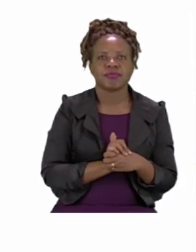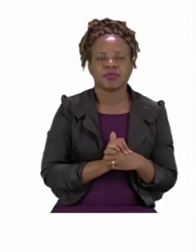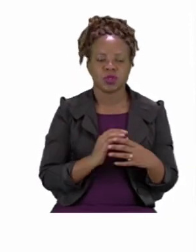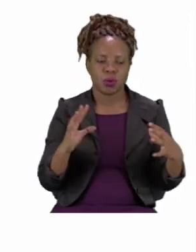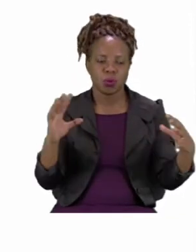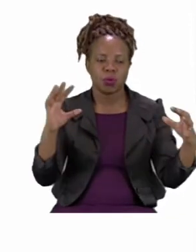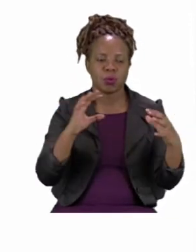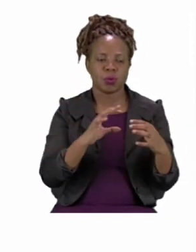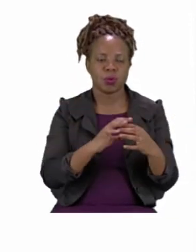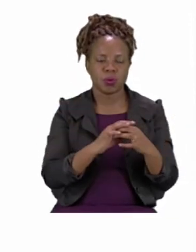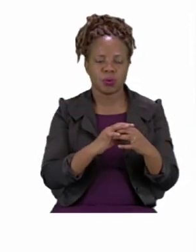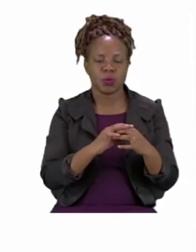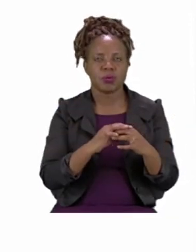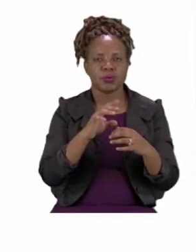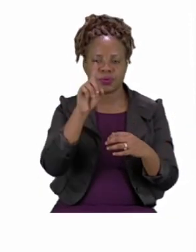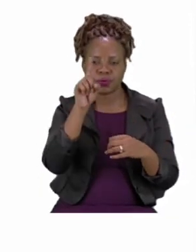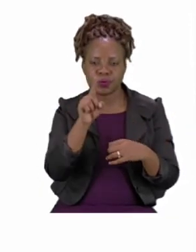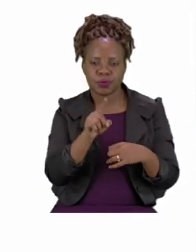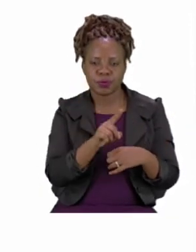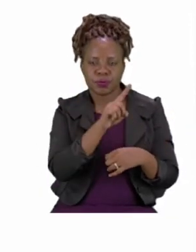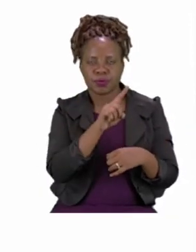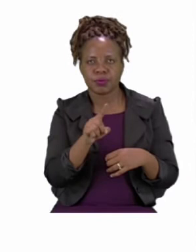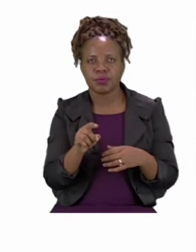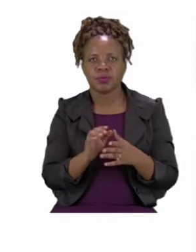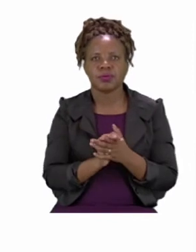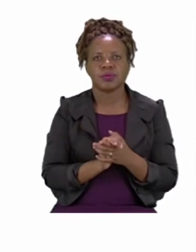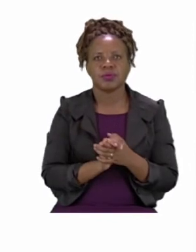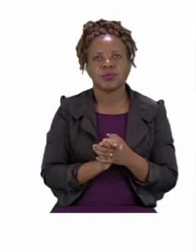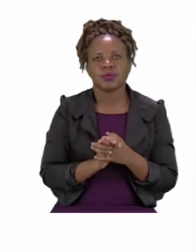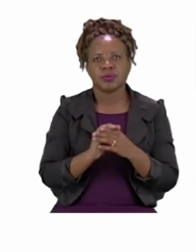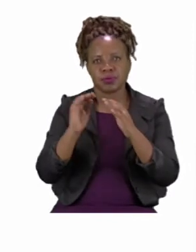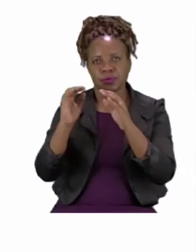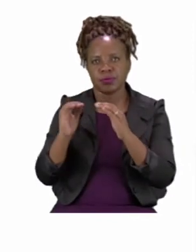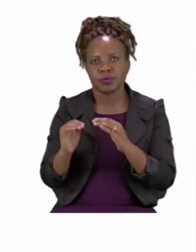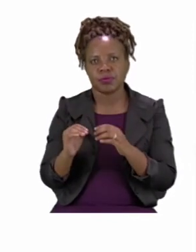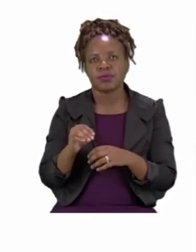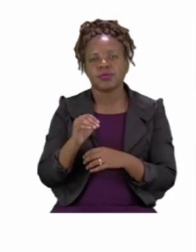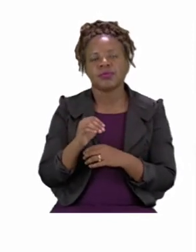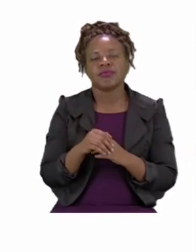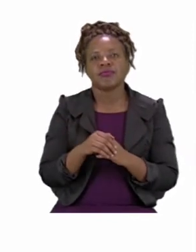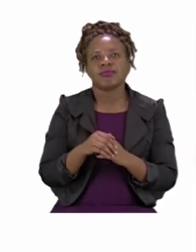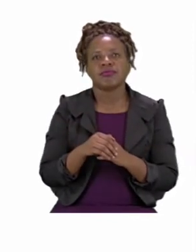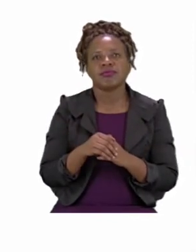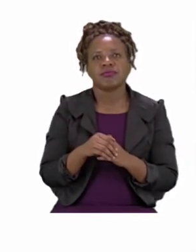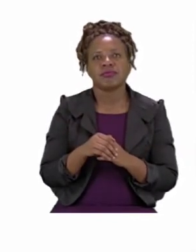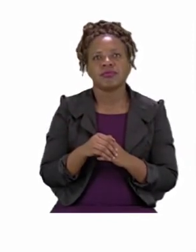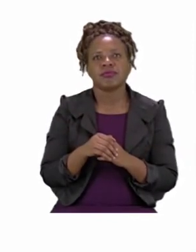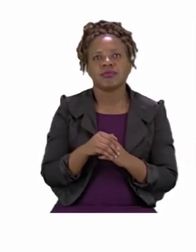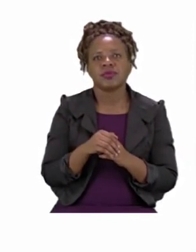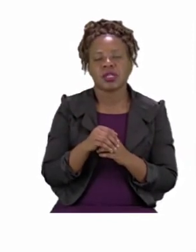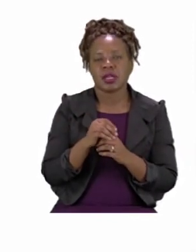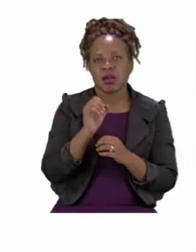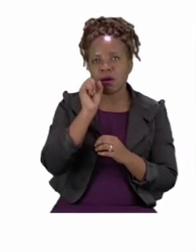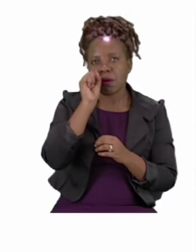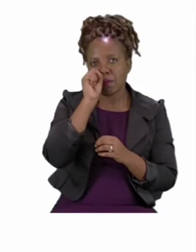The second box says, the pig built his house out of straw and